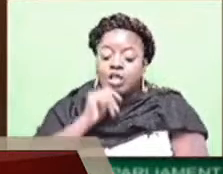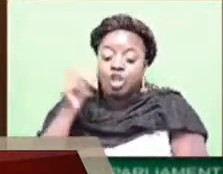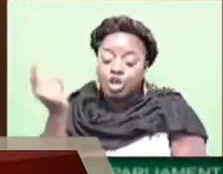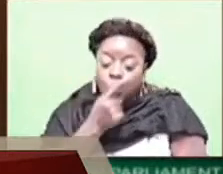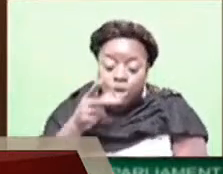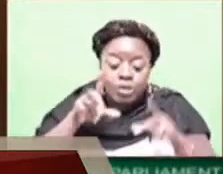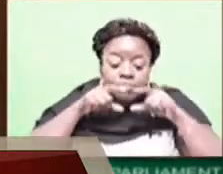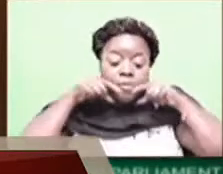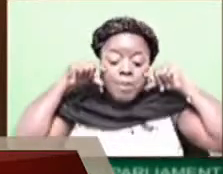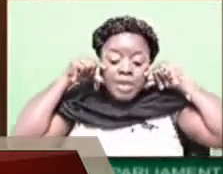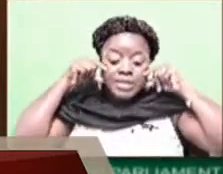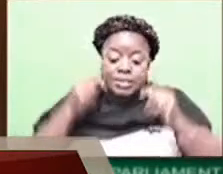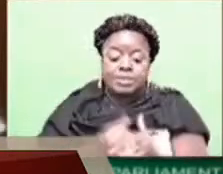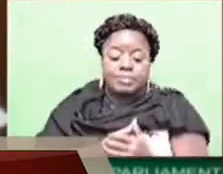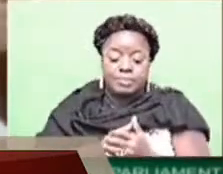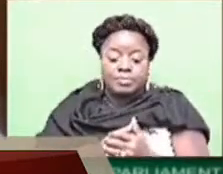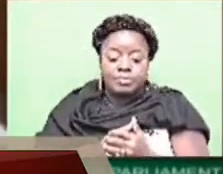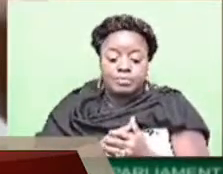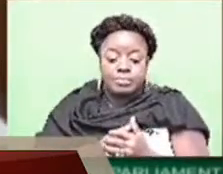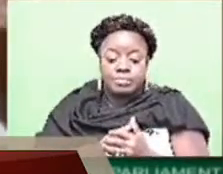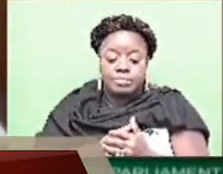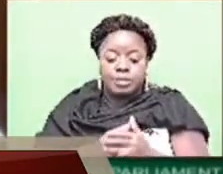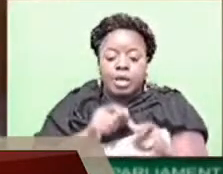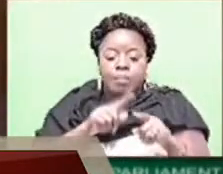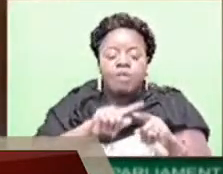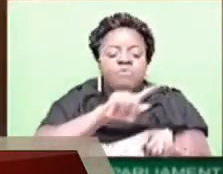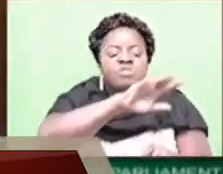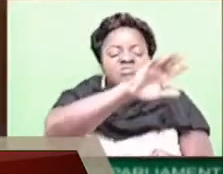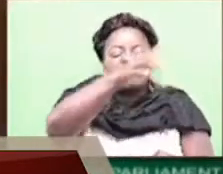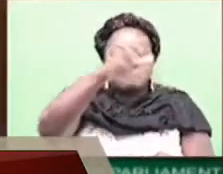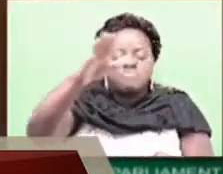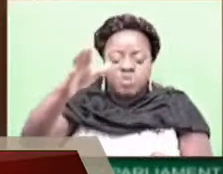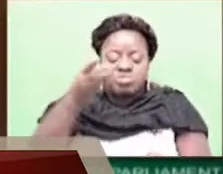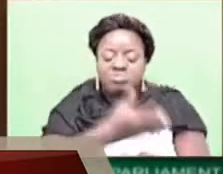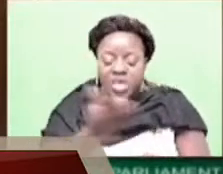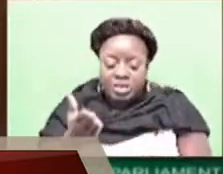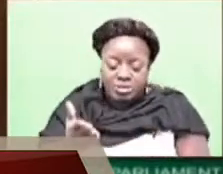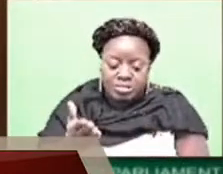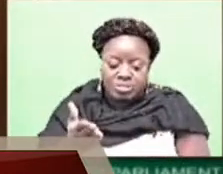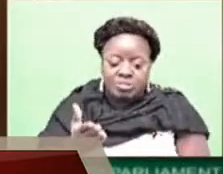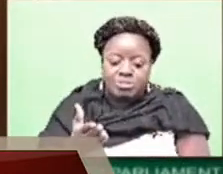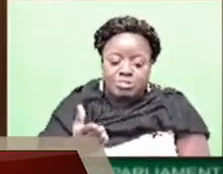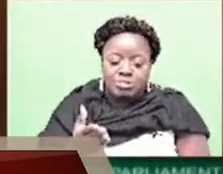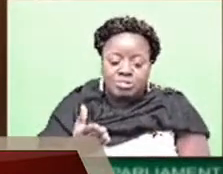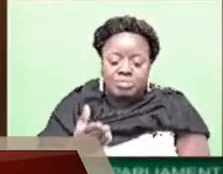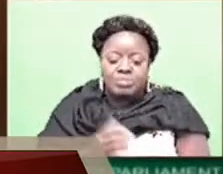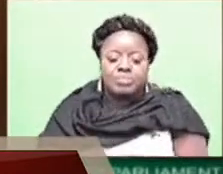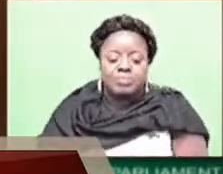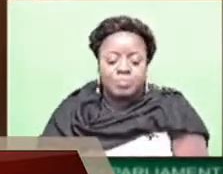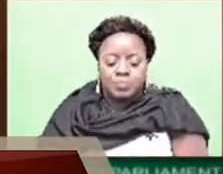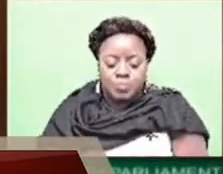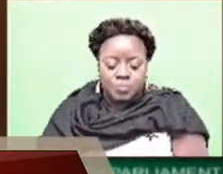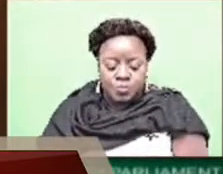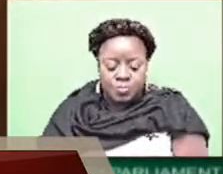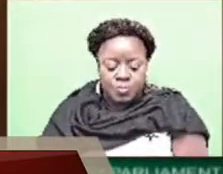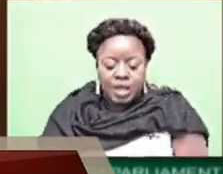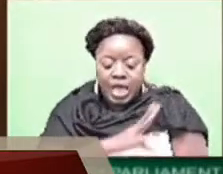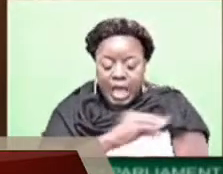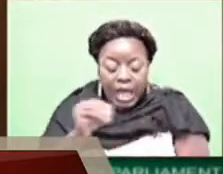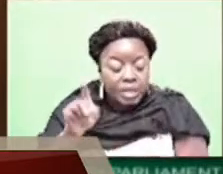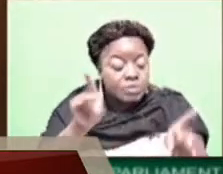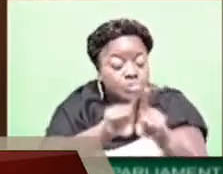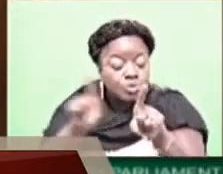It is a formula to allow for a number of events to be done by way of fixed penalty notice. And it also allows